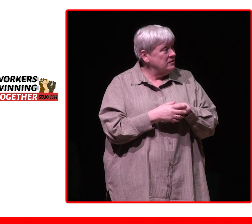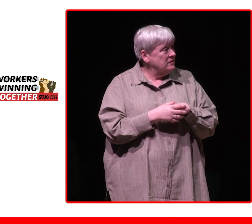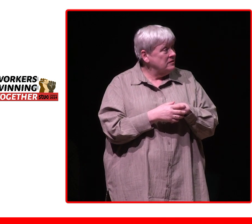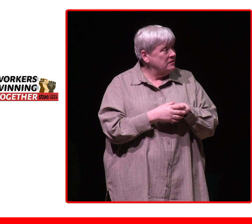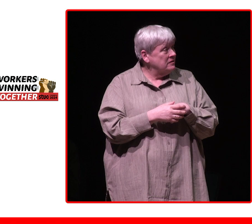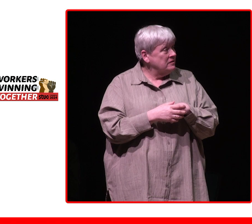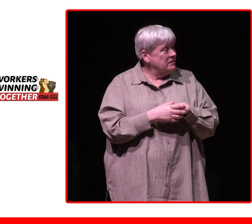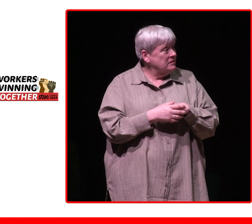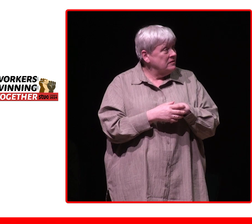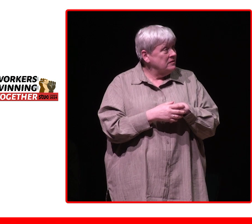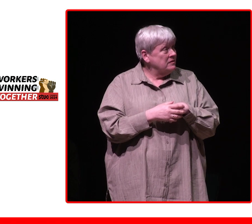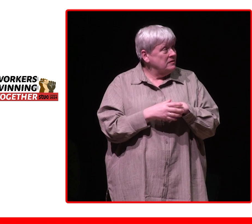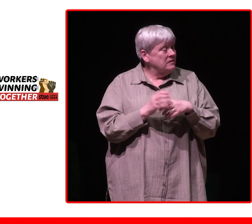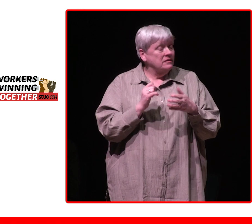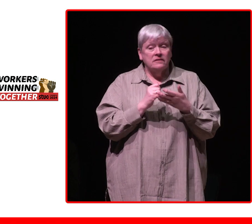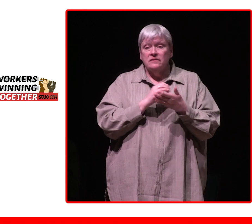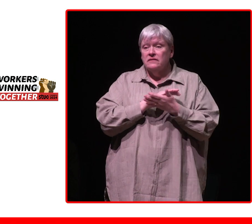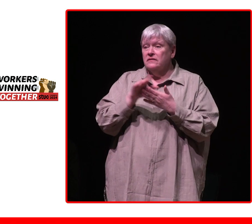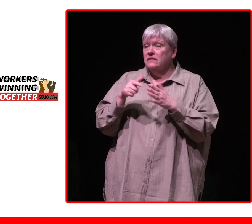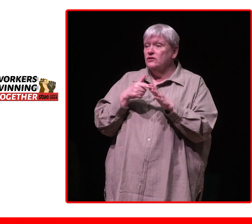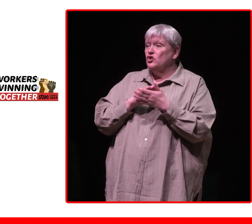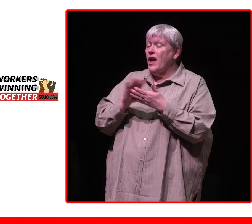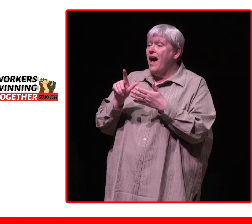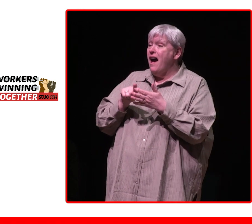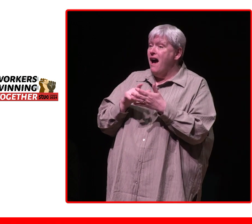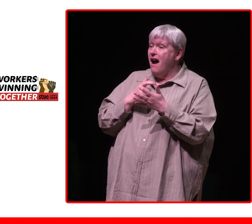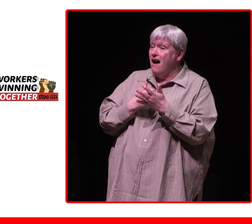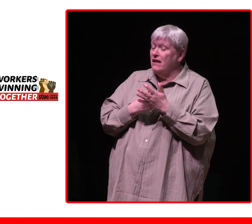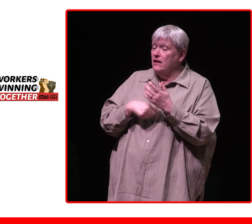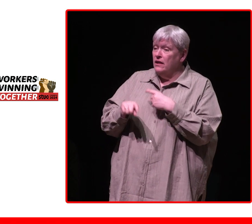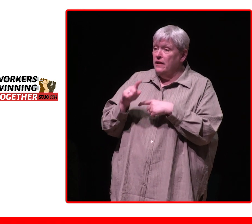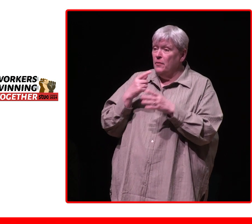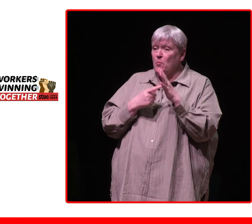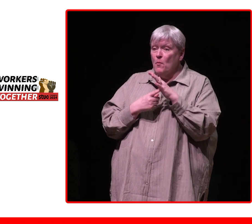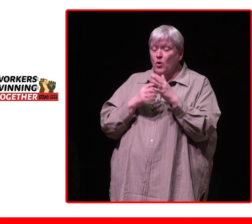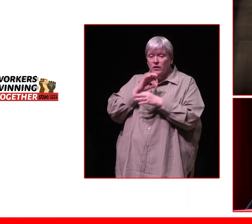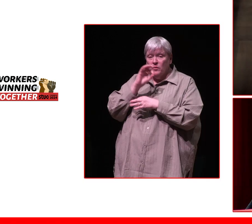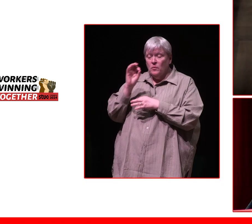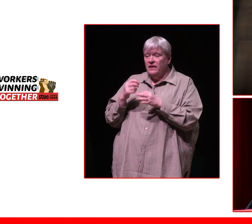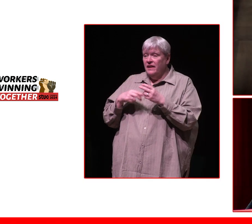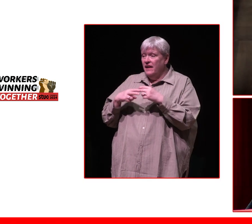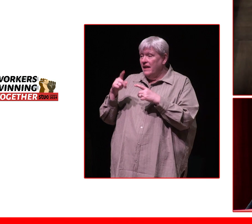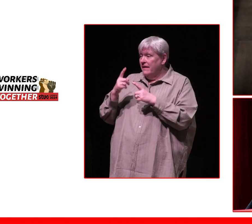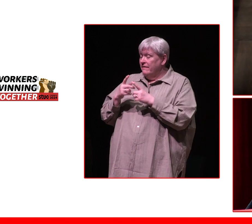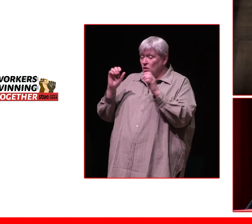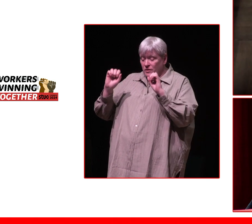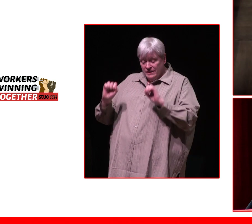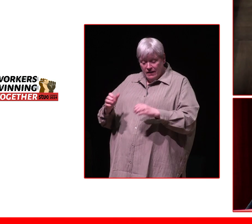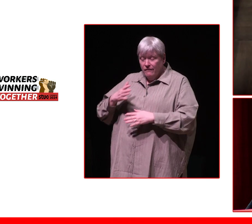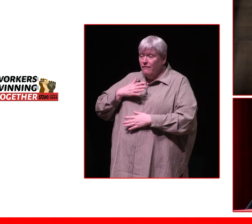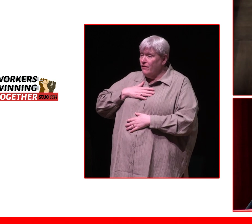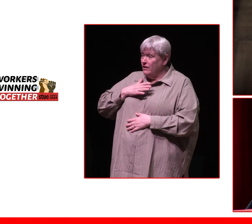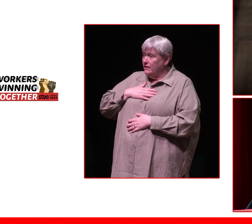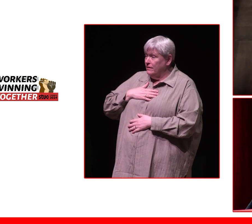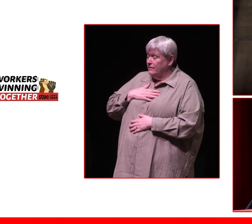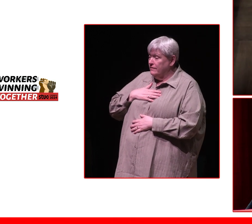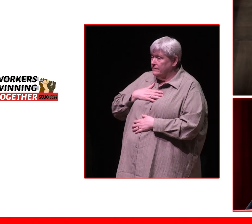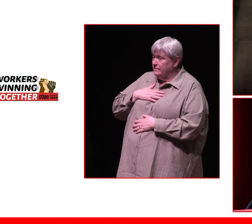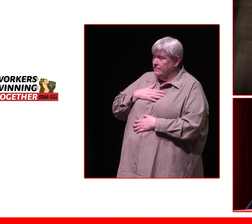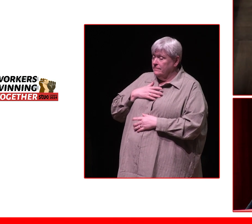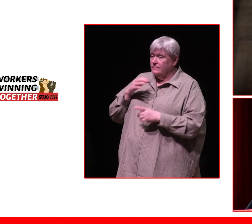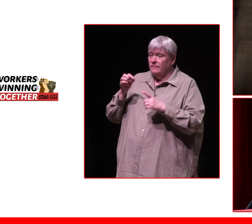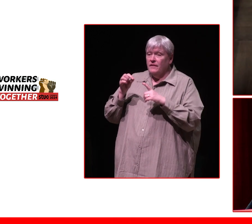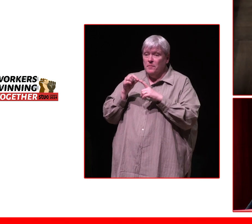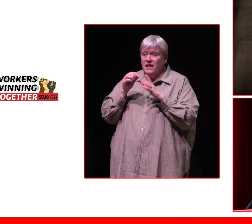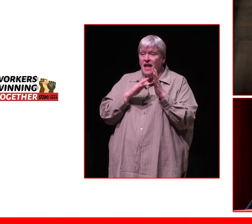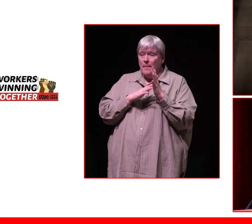I think that important question is, if you were sitting in front of the Prime